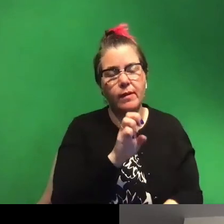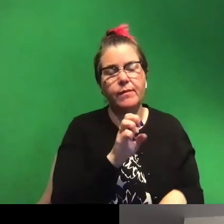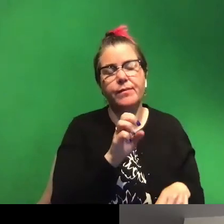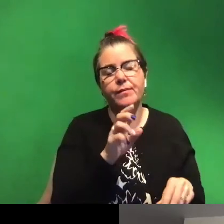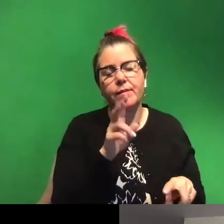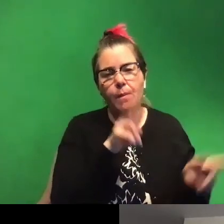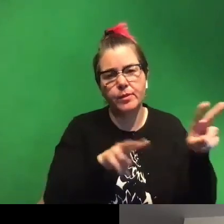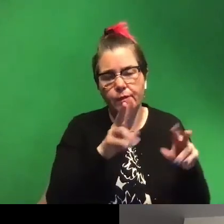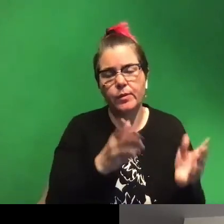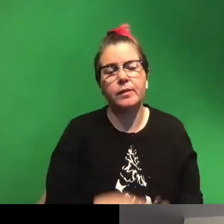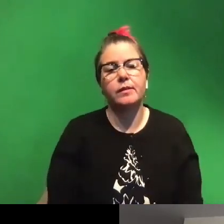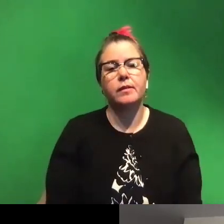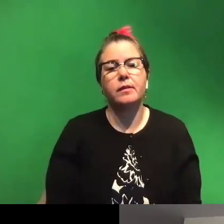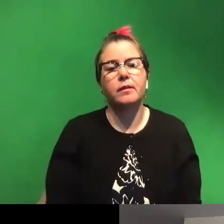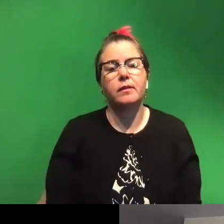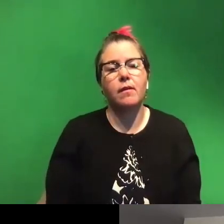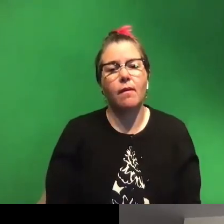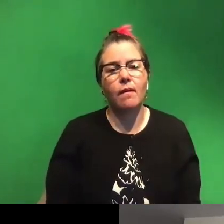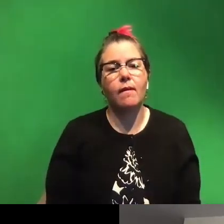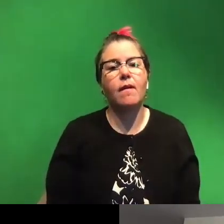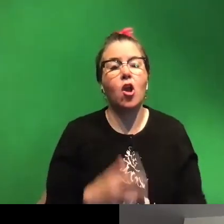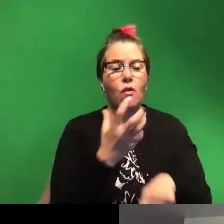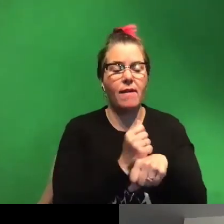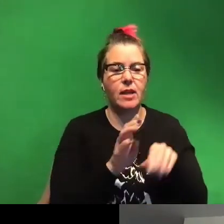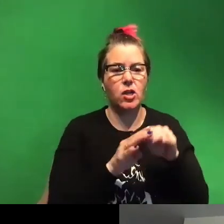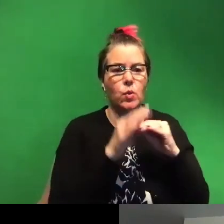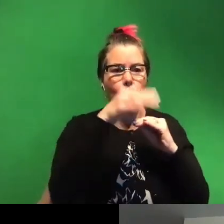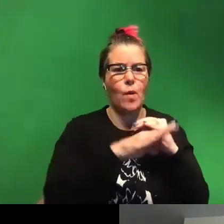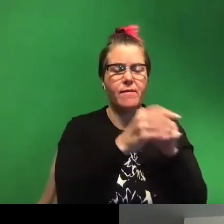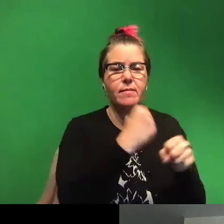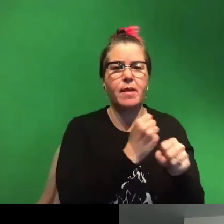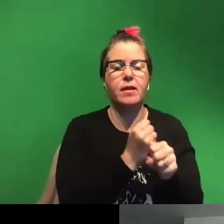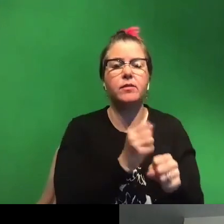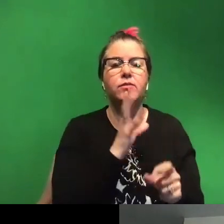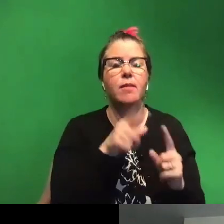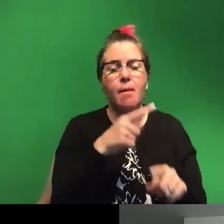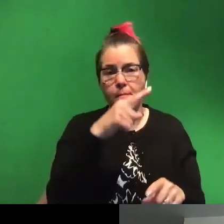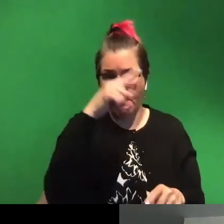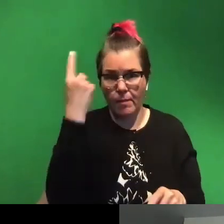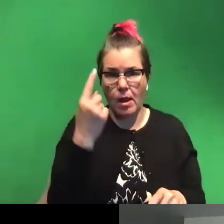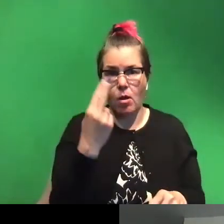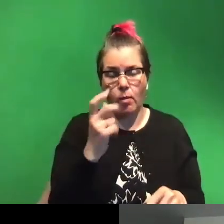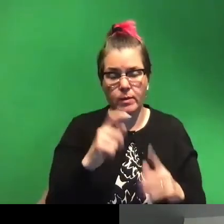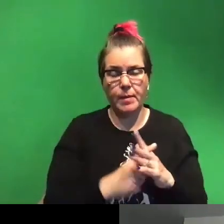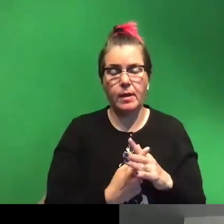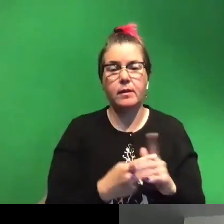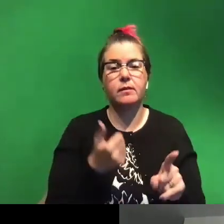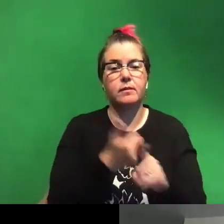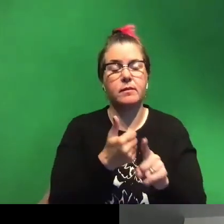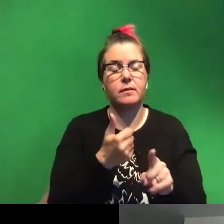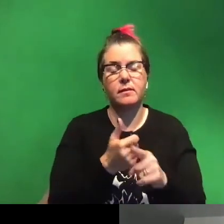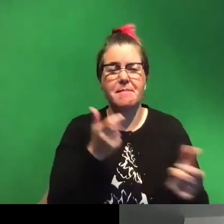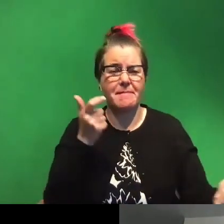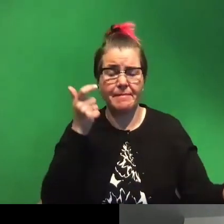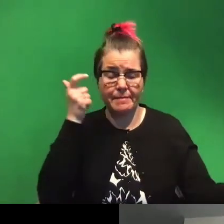Uh-huh. A gravitational wave is produced because these two, as we were talking about black holes at the beginning, black holes are very massive.